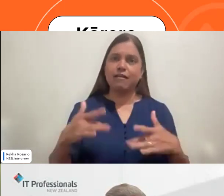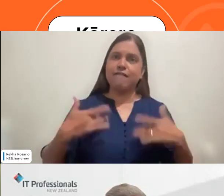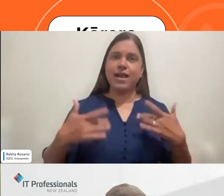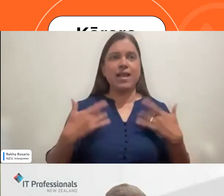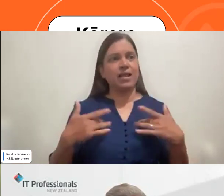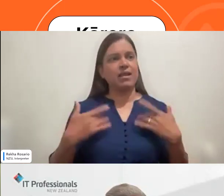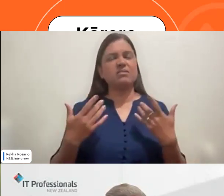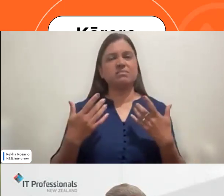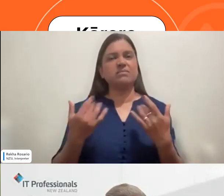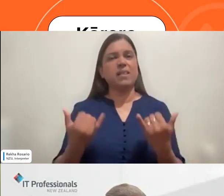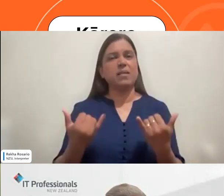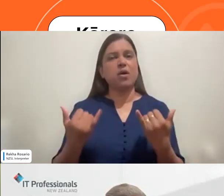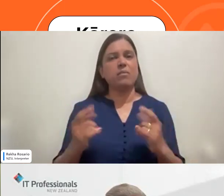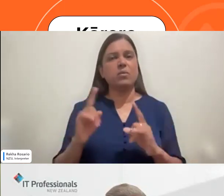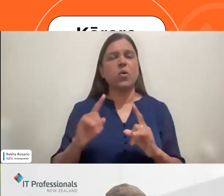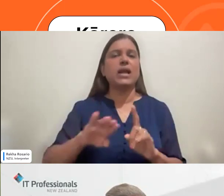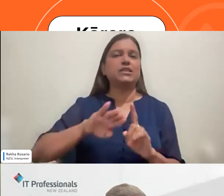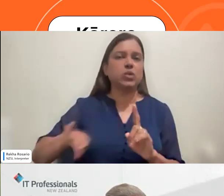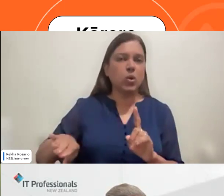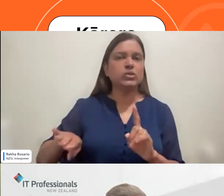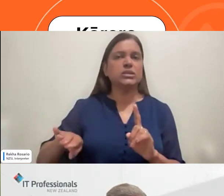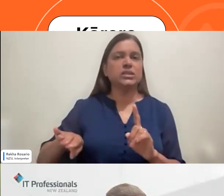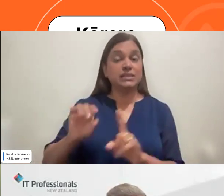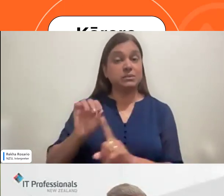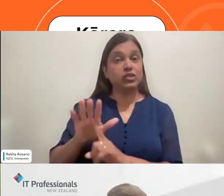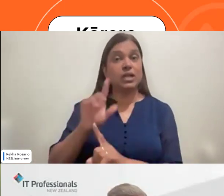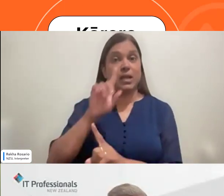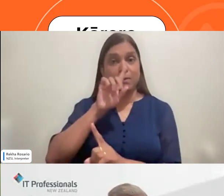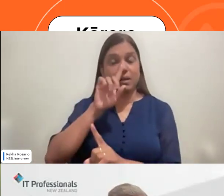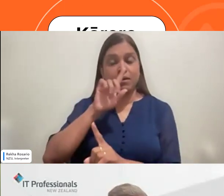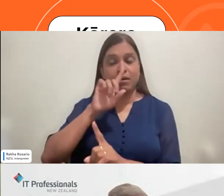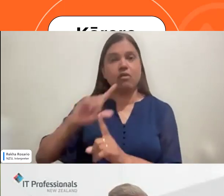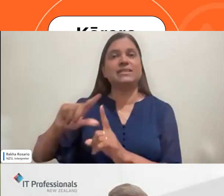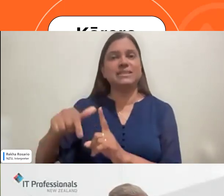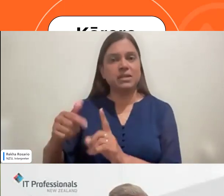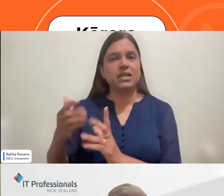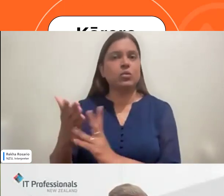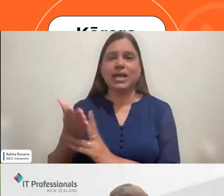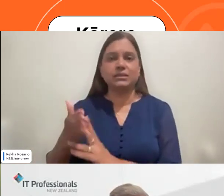with disabilities and access needs, which is the opposite of what we want.